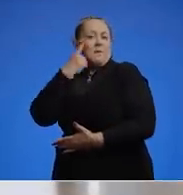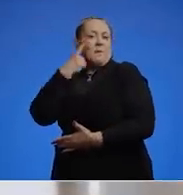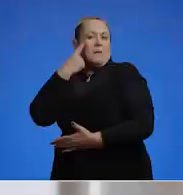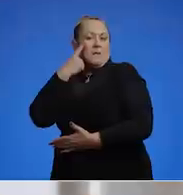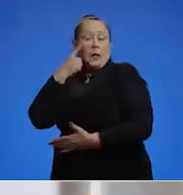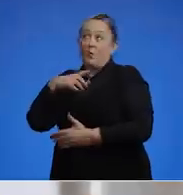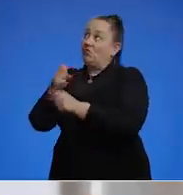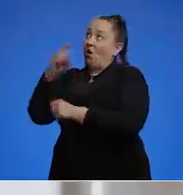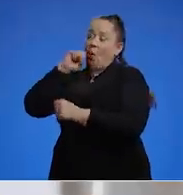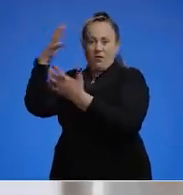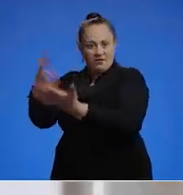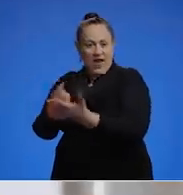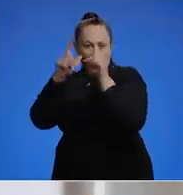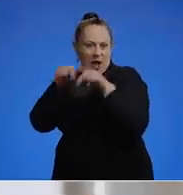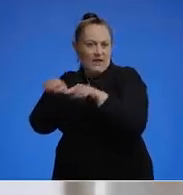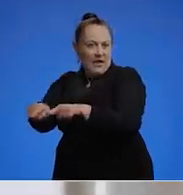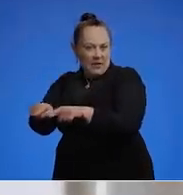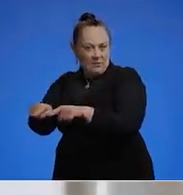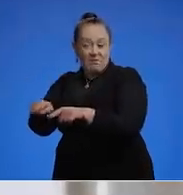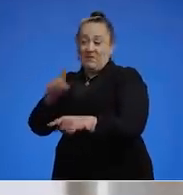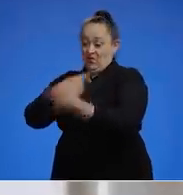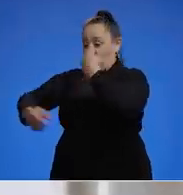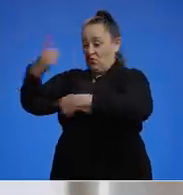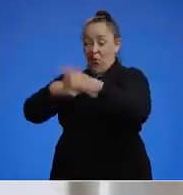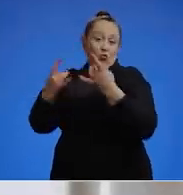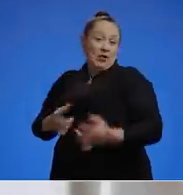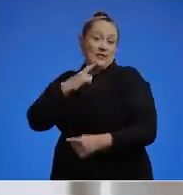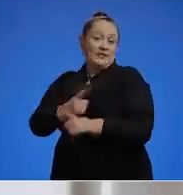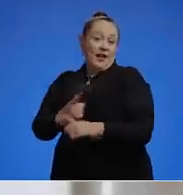will be looked after, we have his word for it."